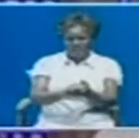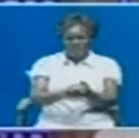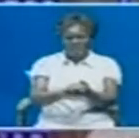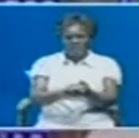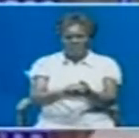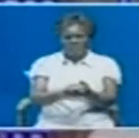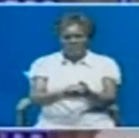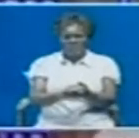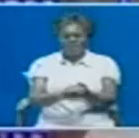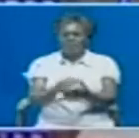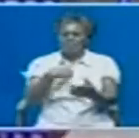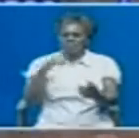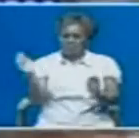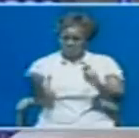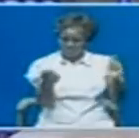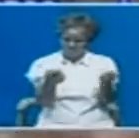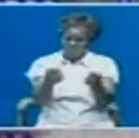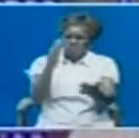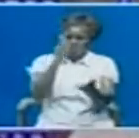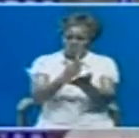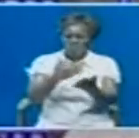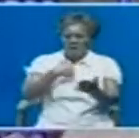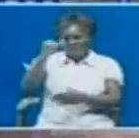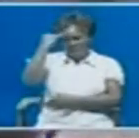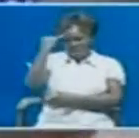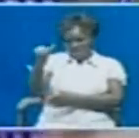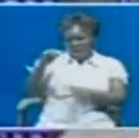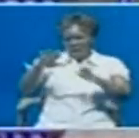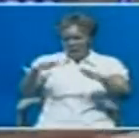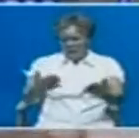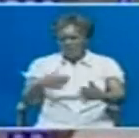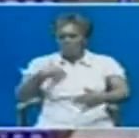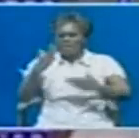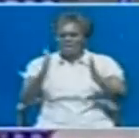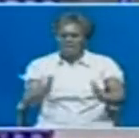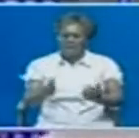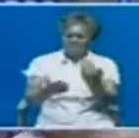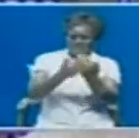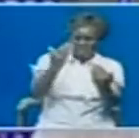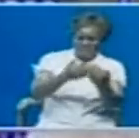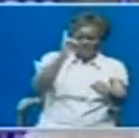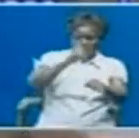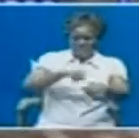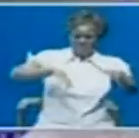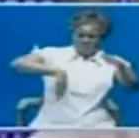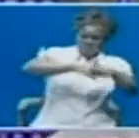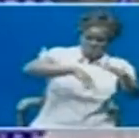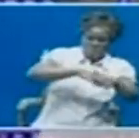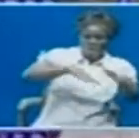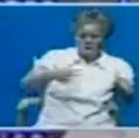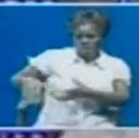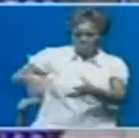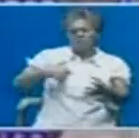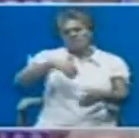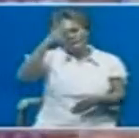played cricket, but I'm sure I have an idea as to how players should be treated when it comes to football or rugby for